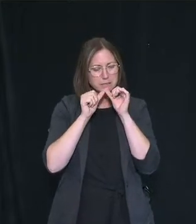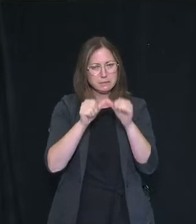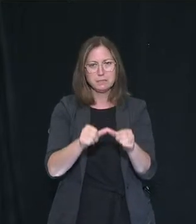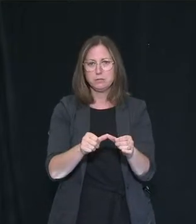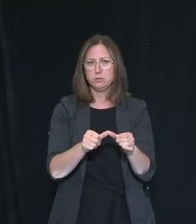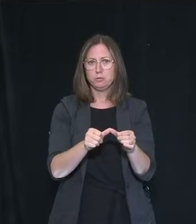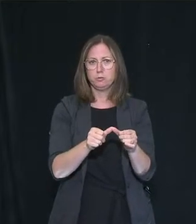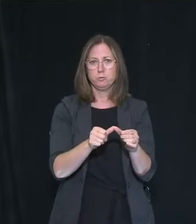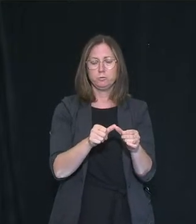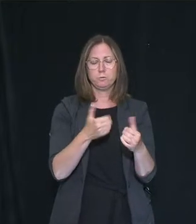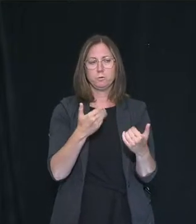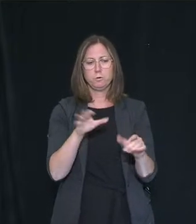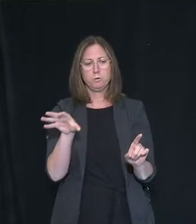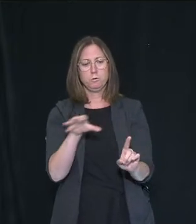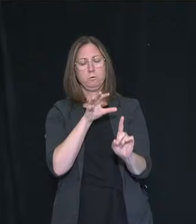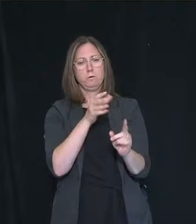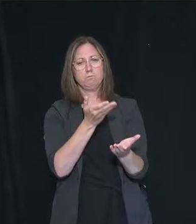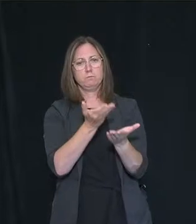to show us